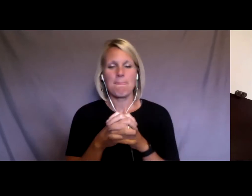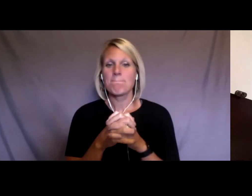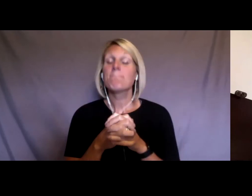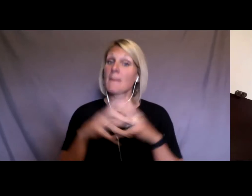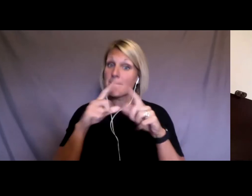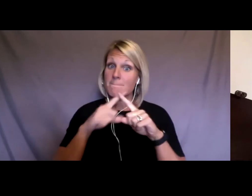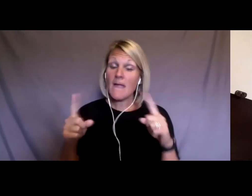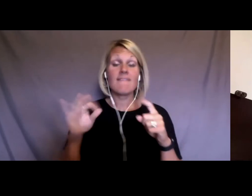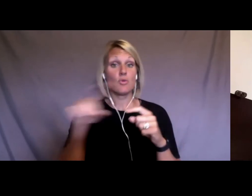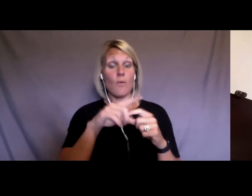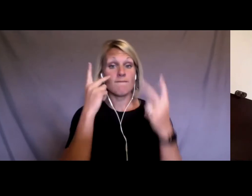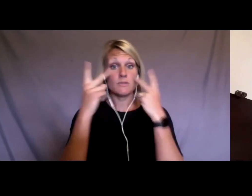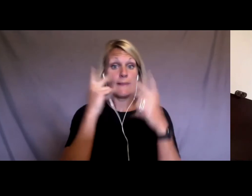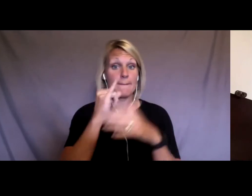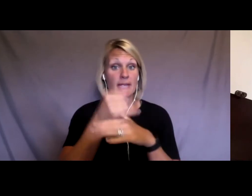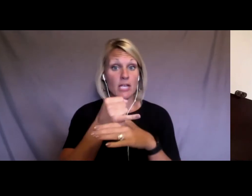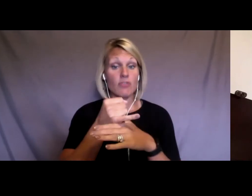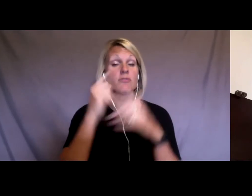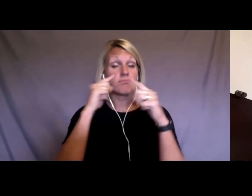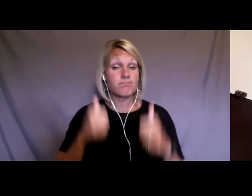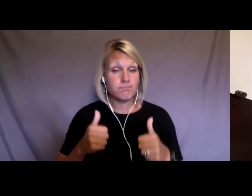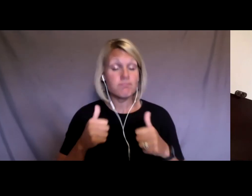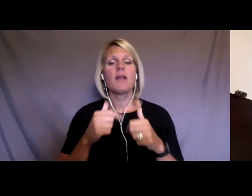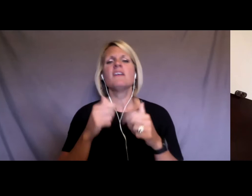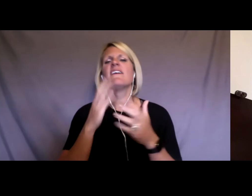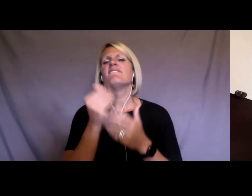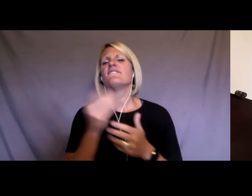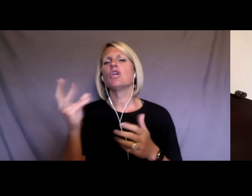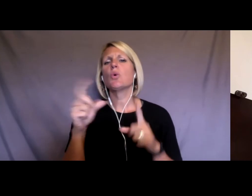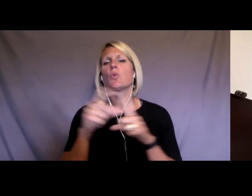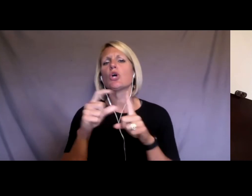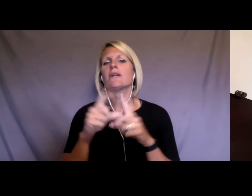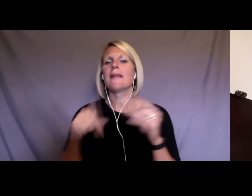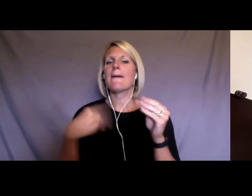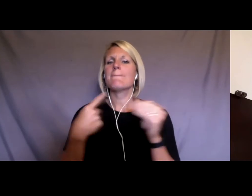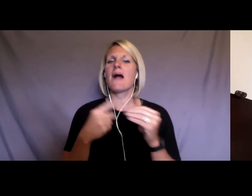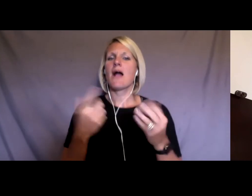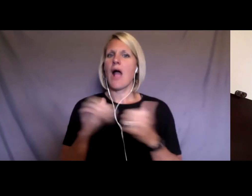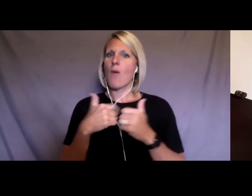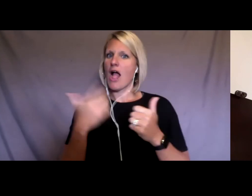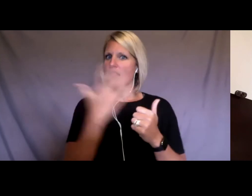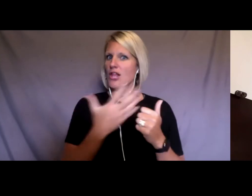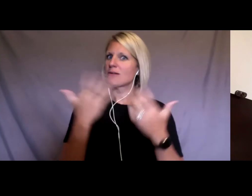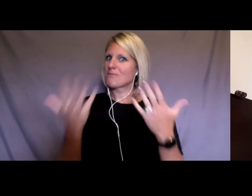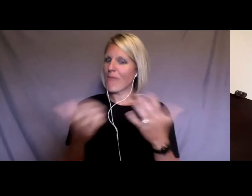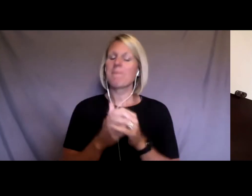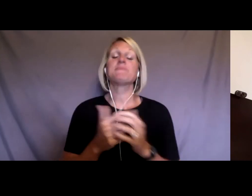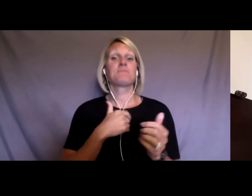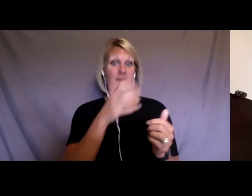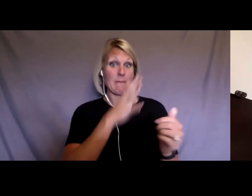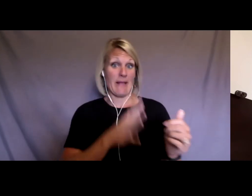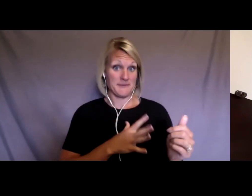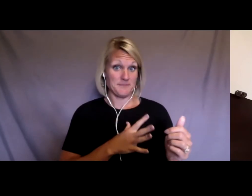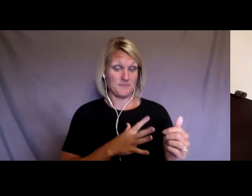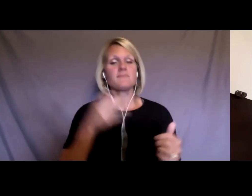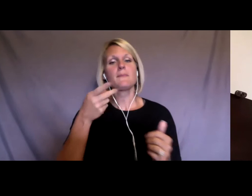visually impaired, just a few words about how I look. I am a female. My